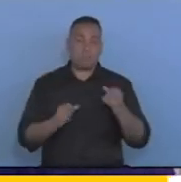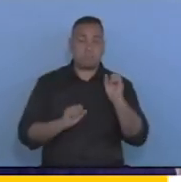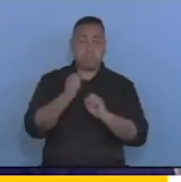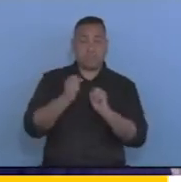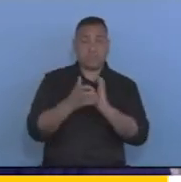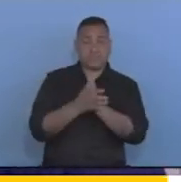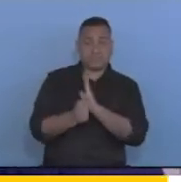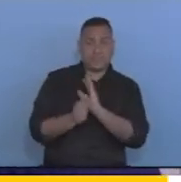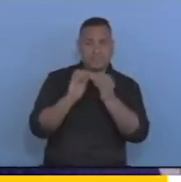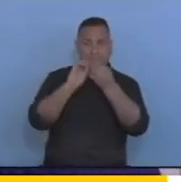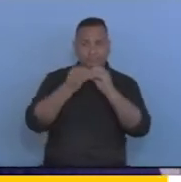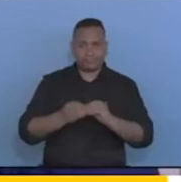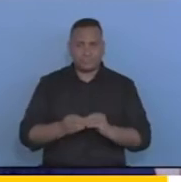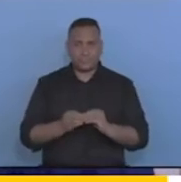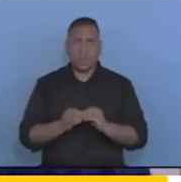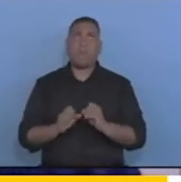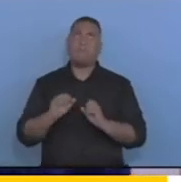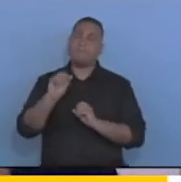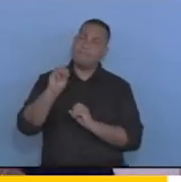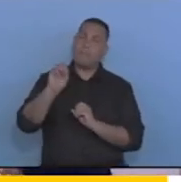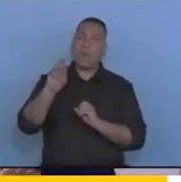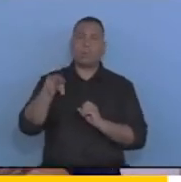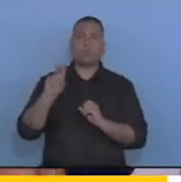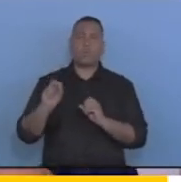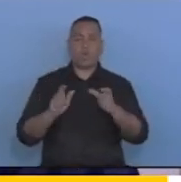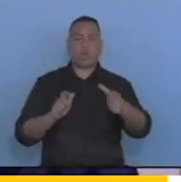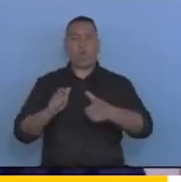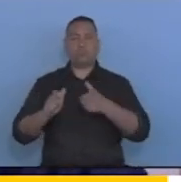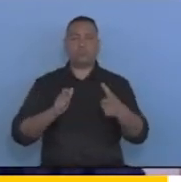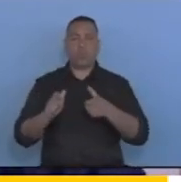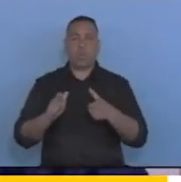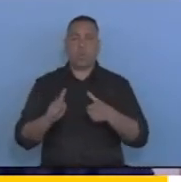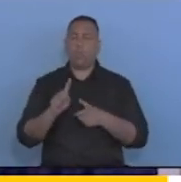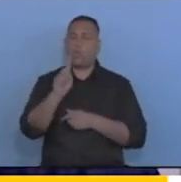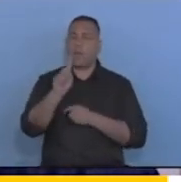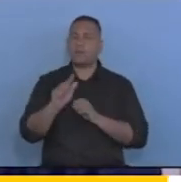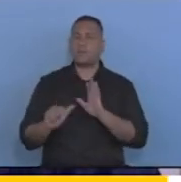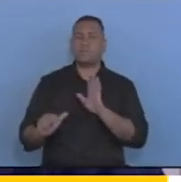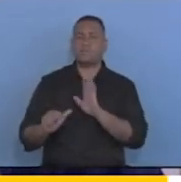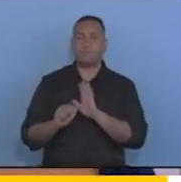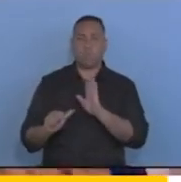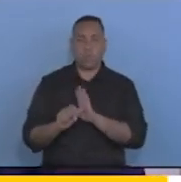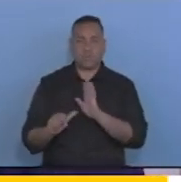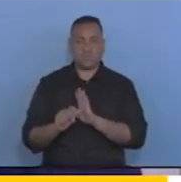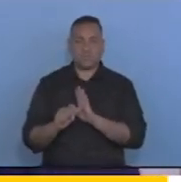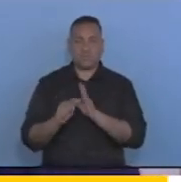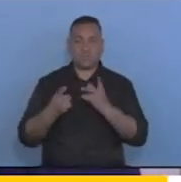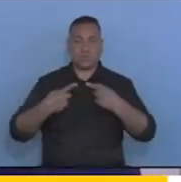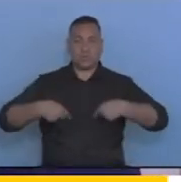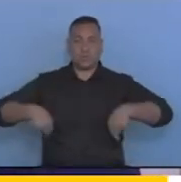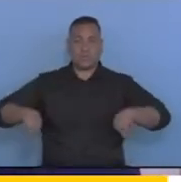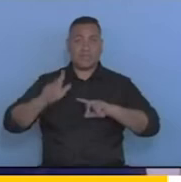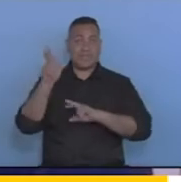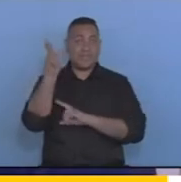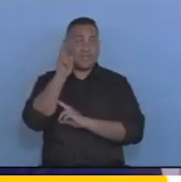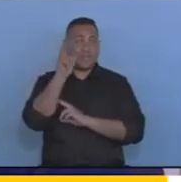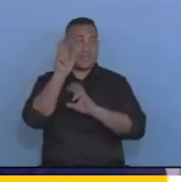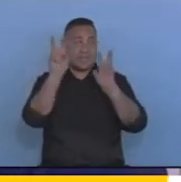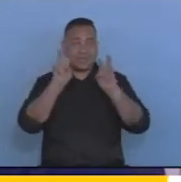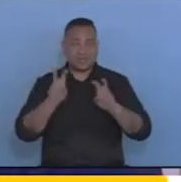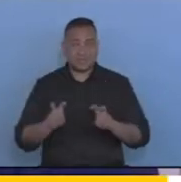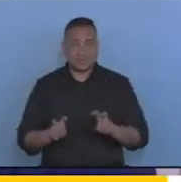control, rather. Now, all of this, there's one very important part. Now, we've heard the word electrical the whole time,